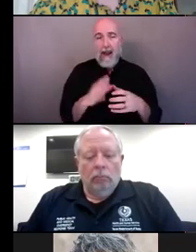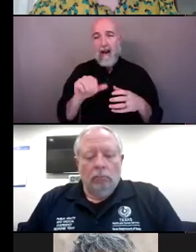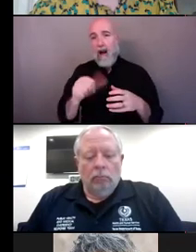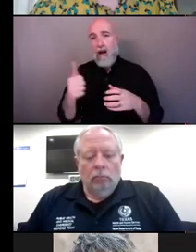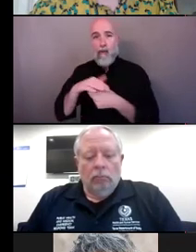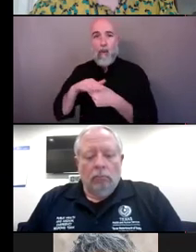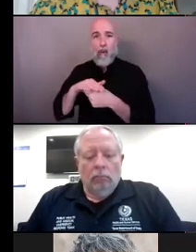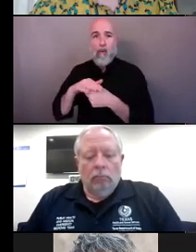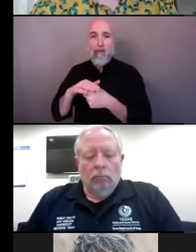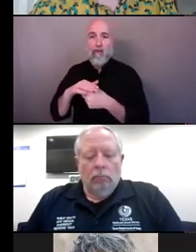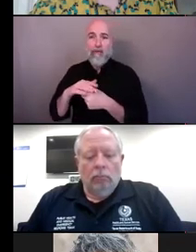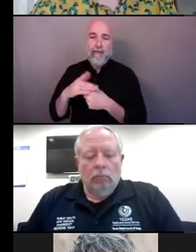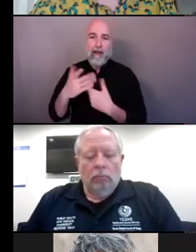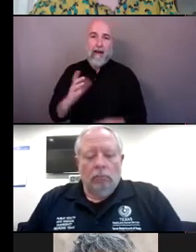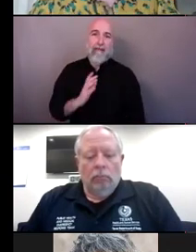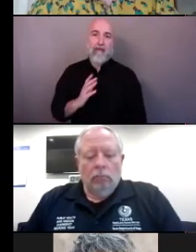local officials.